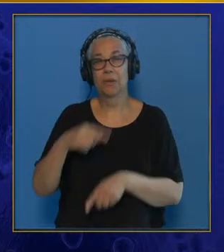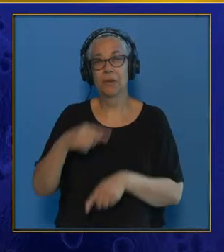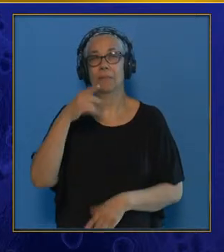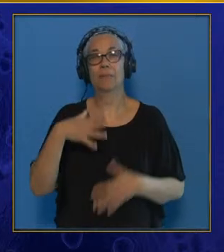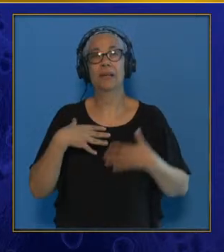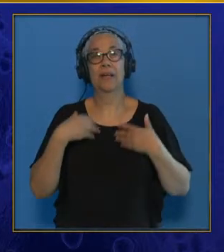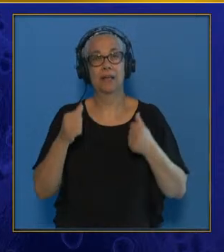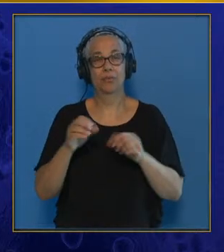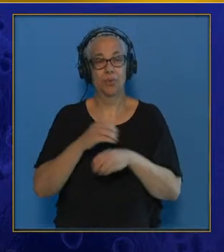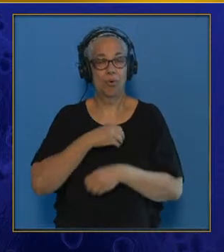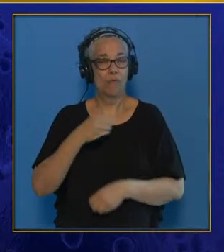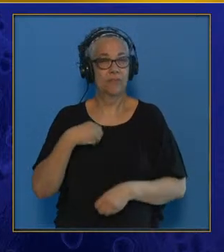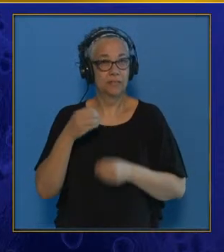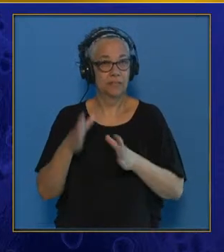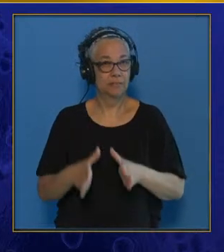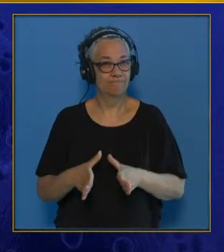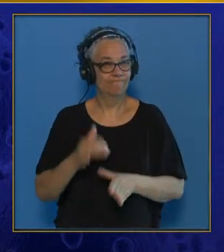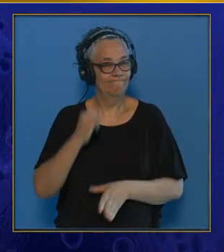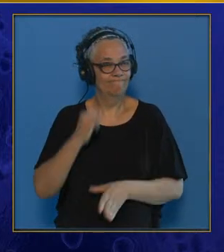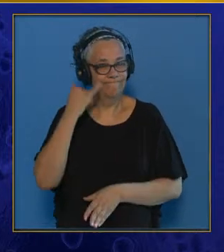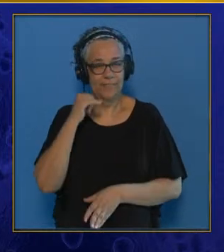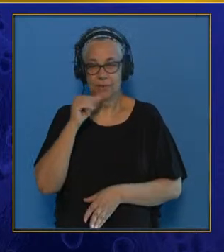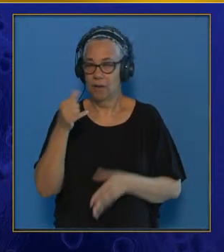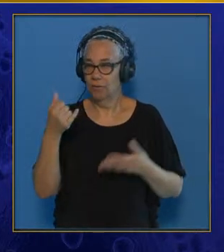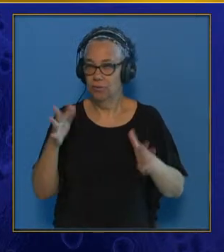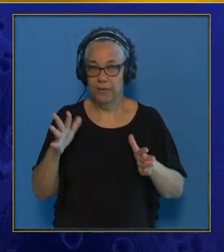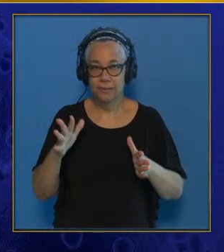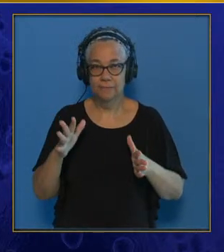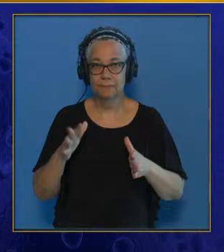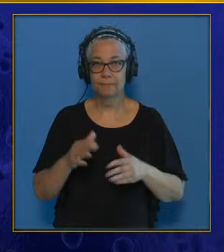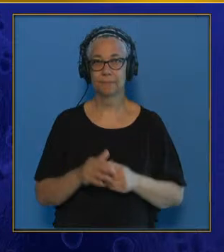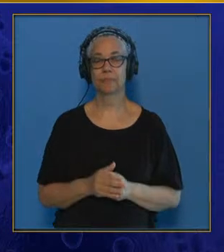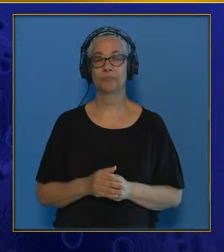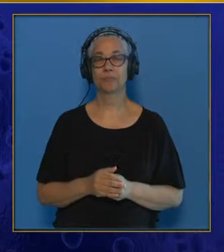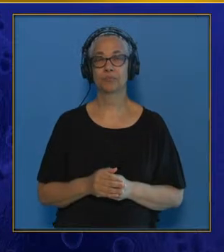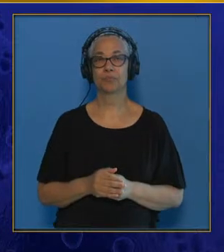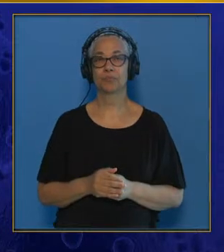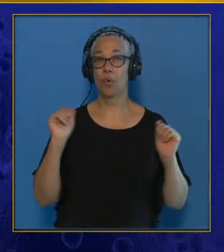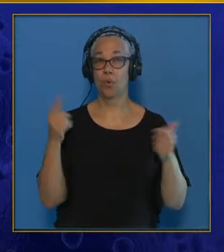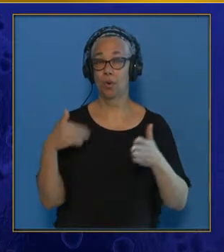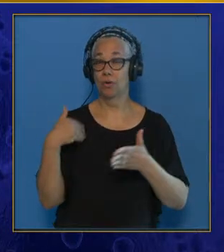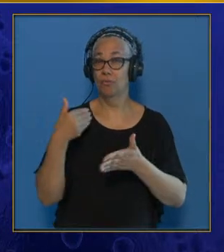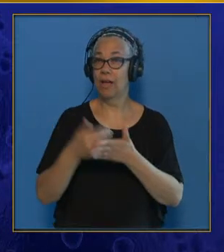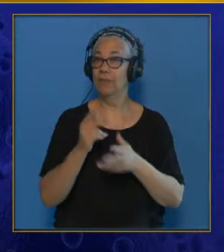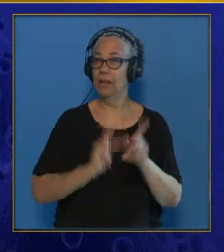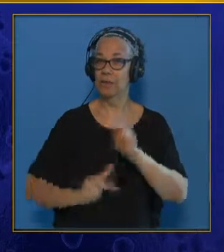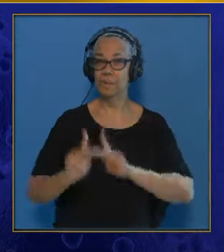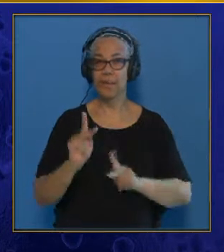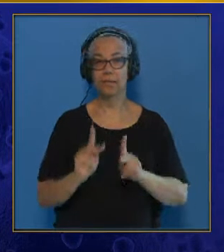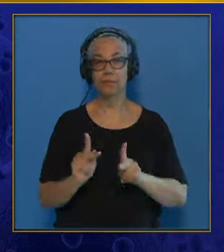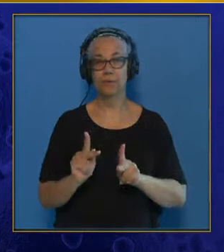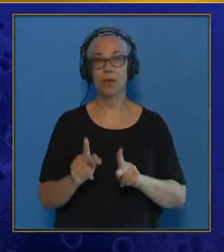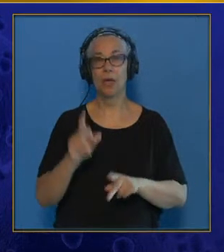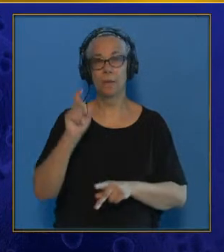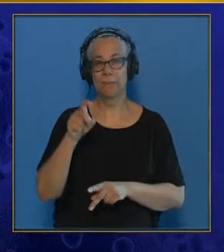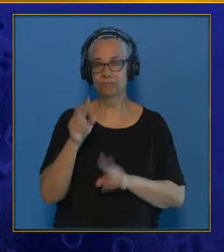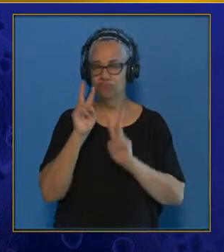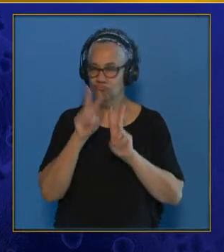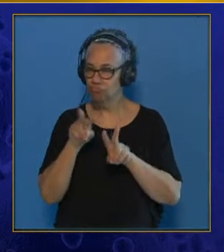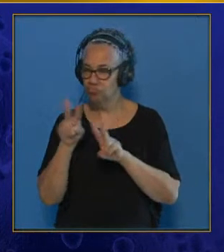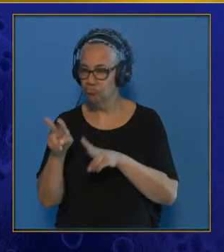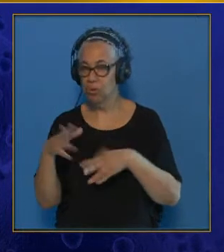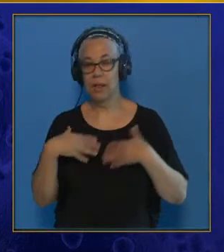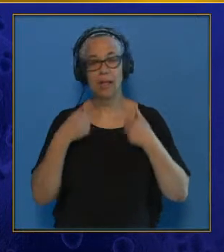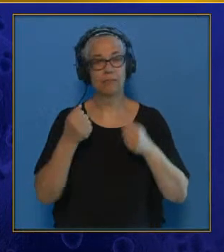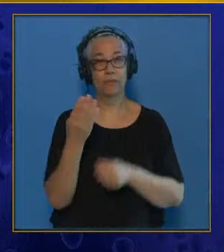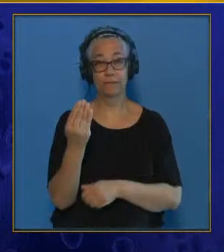haven't already been contacted. However, all arriving passengers must monitor their health for 14